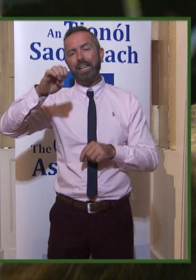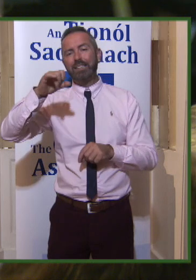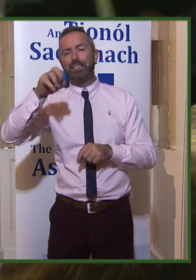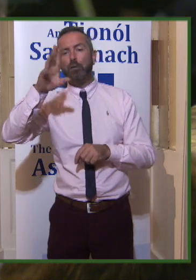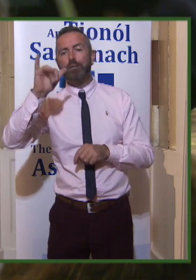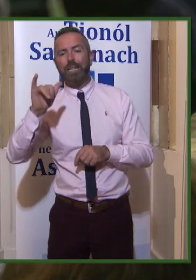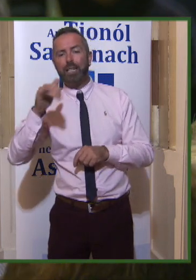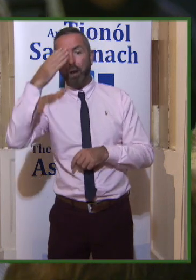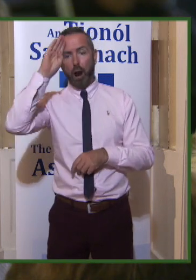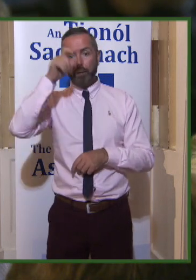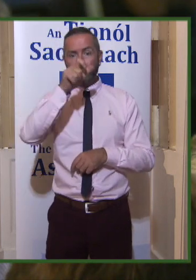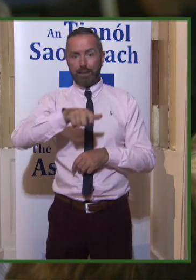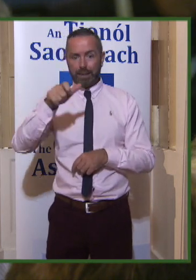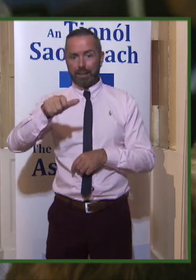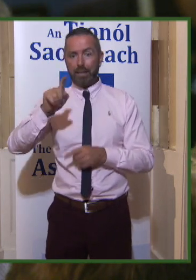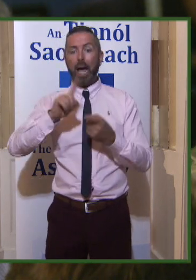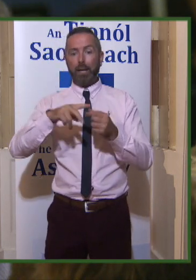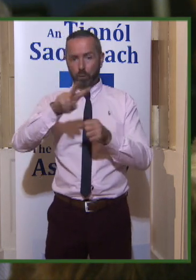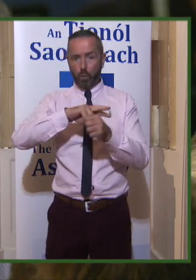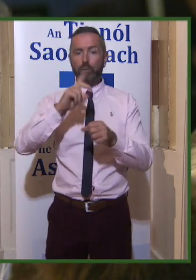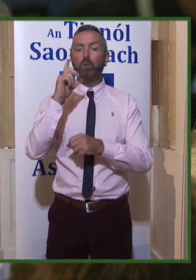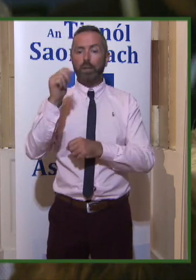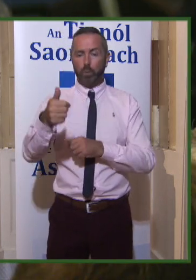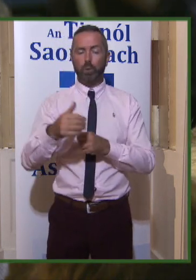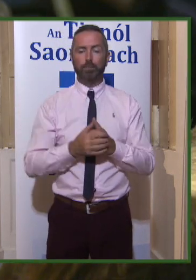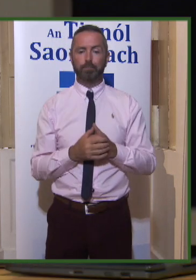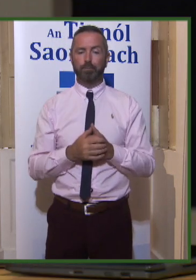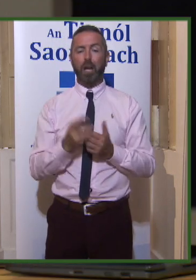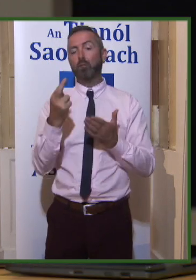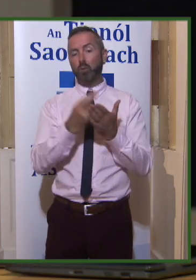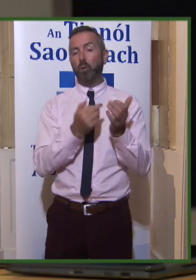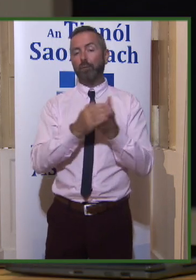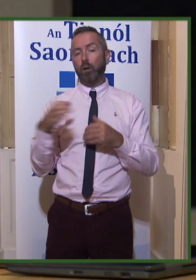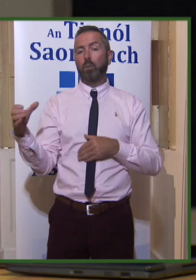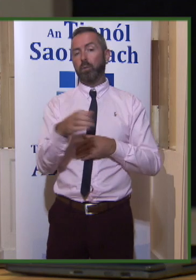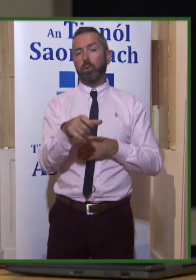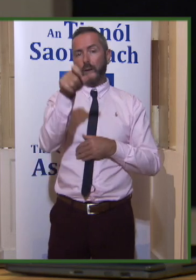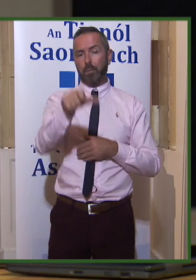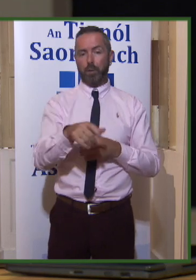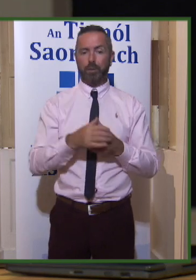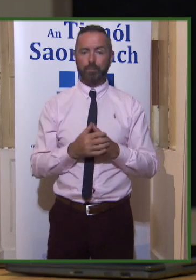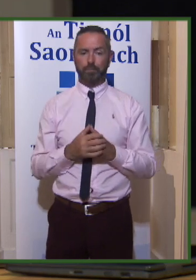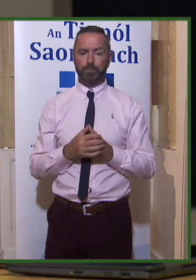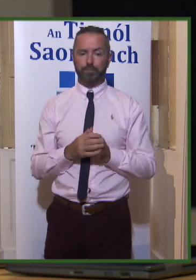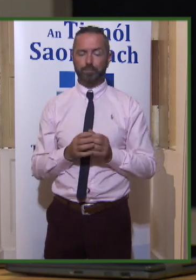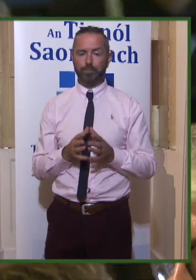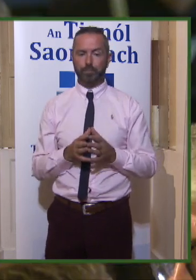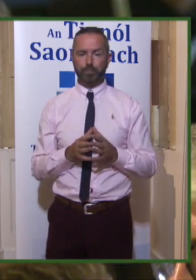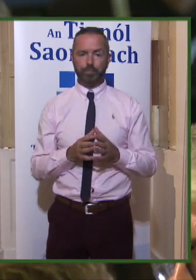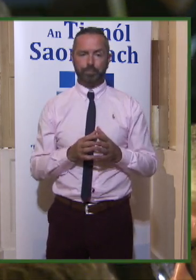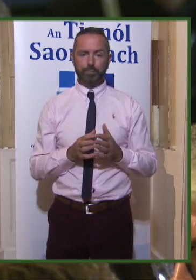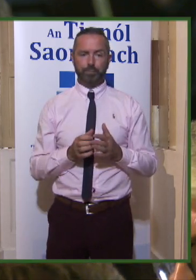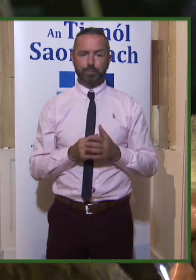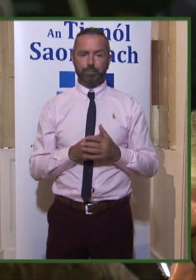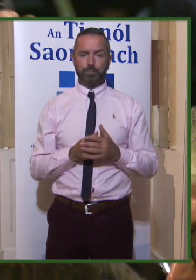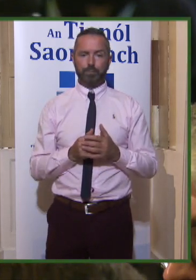Irish citizen and over 21 years old. So just change. As in a combination of the two